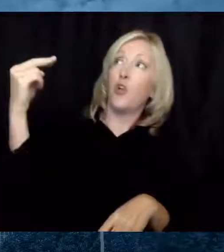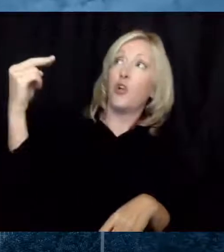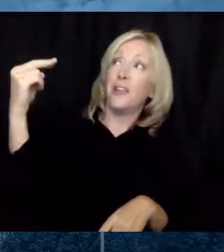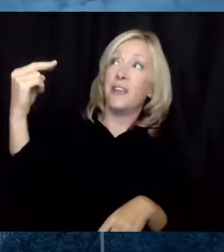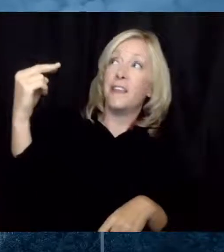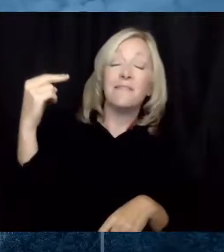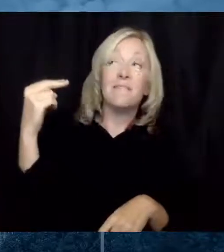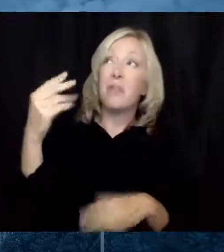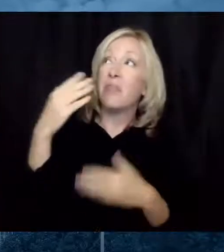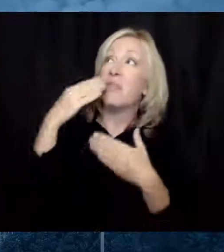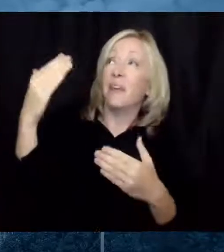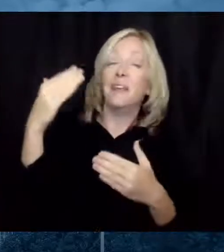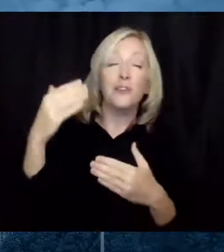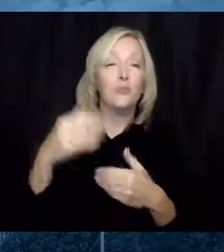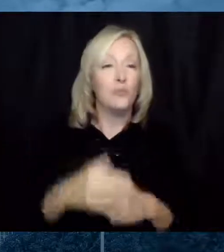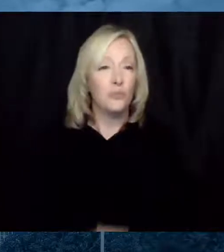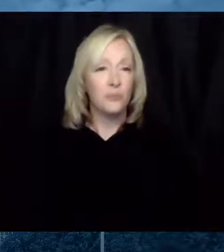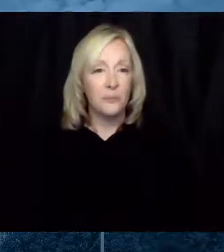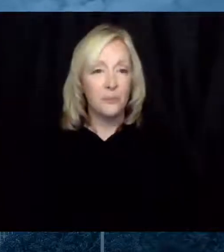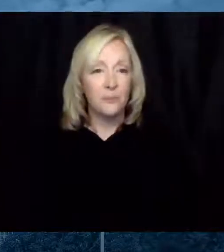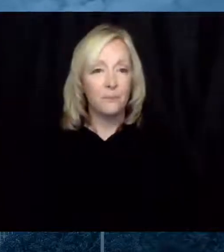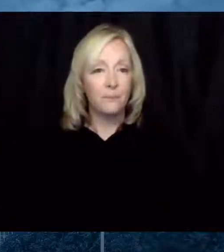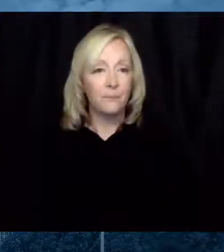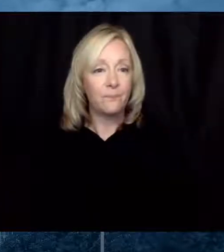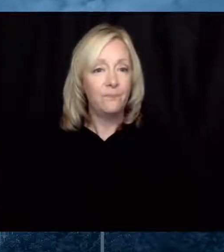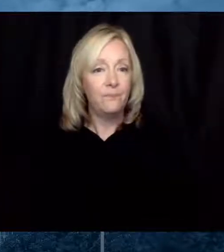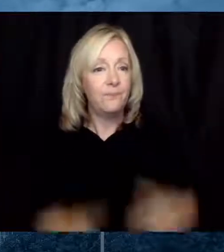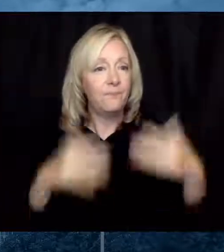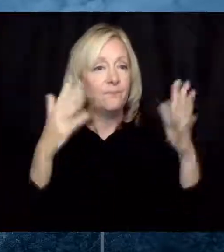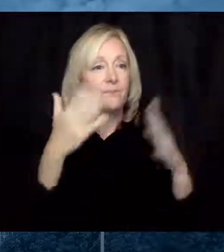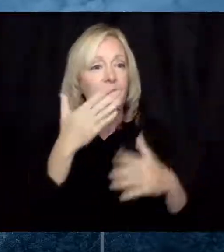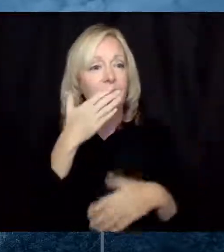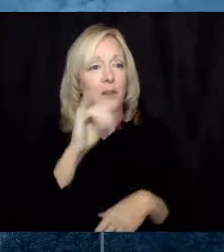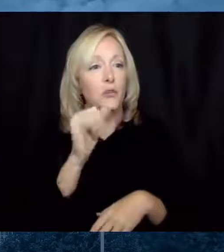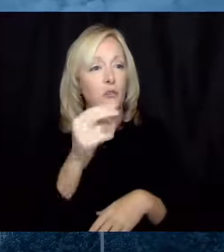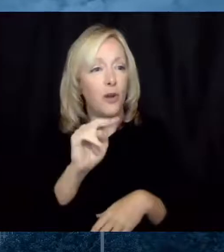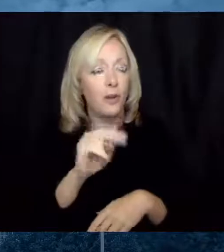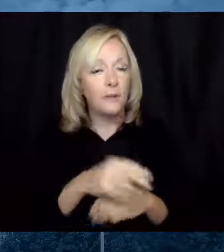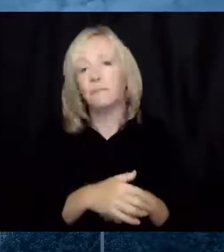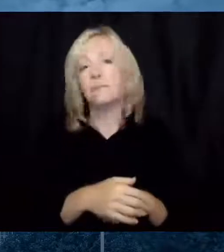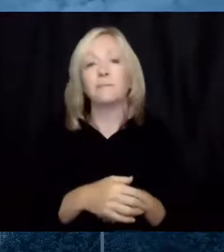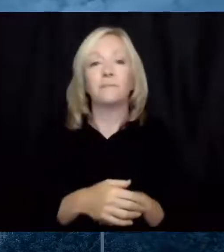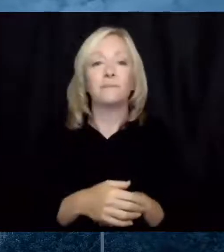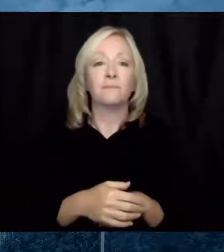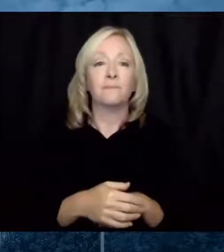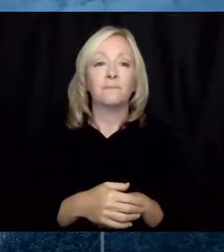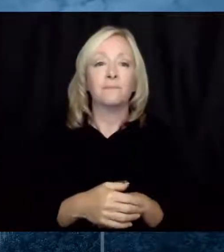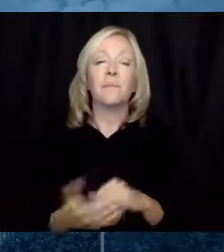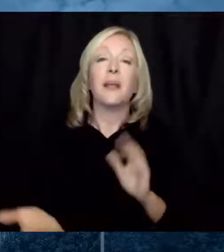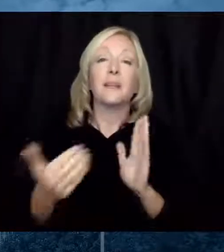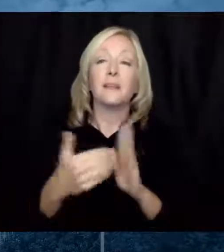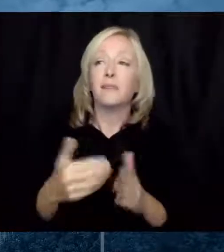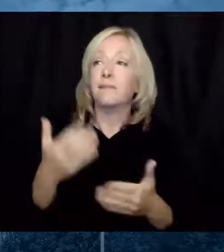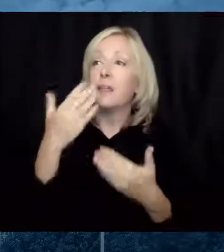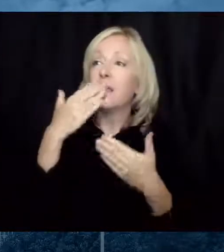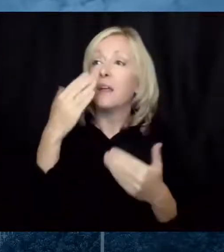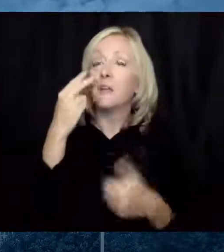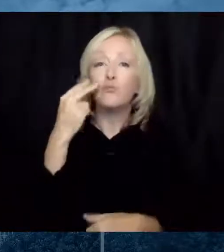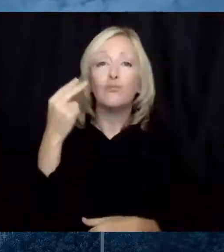So thank you. Thank you very much, John. And as you said, thank you to Jamie Wolfe, who no doubt